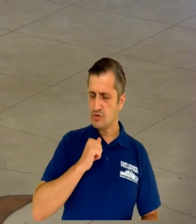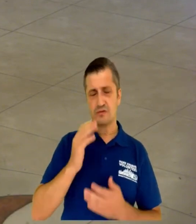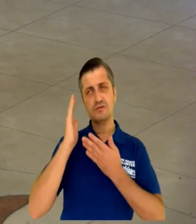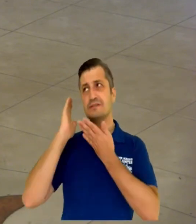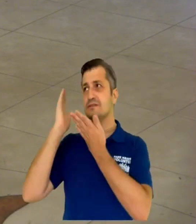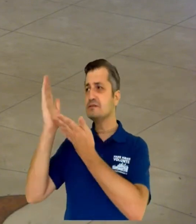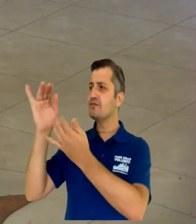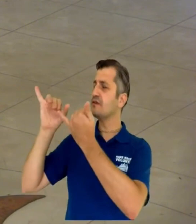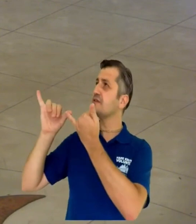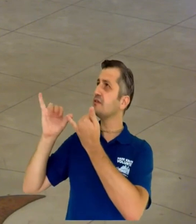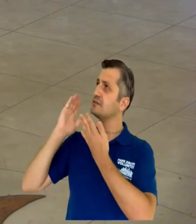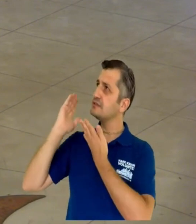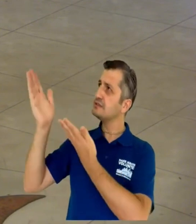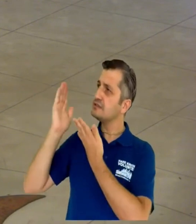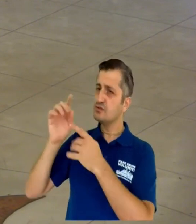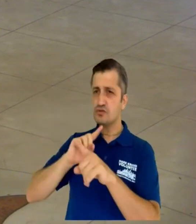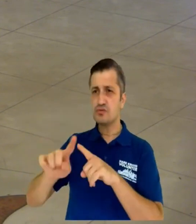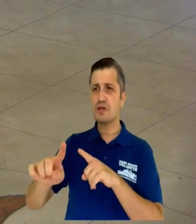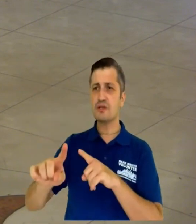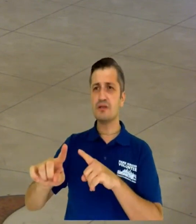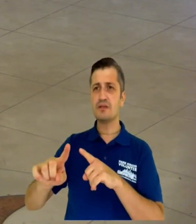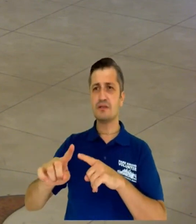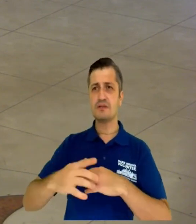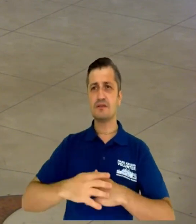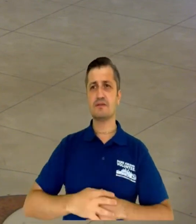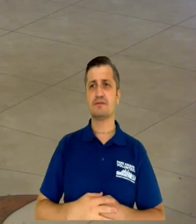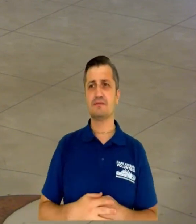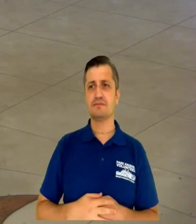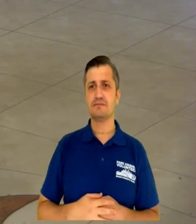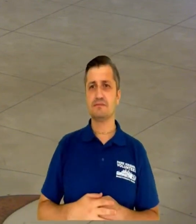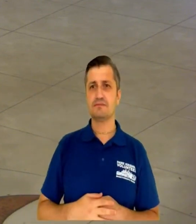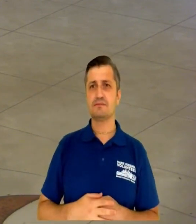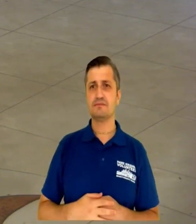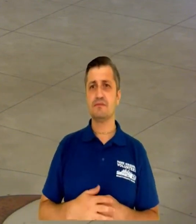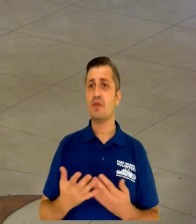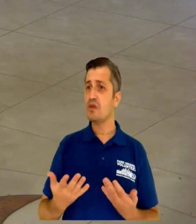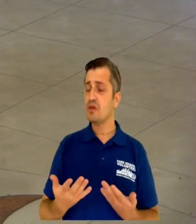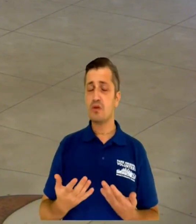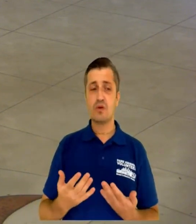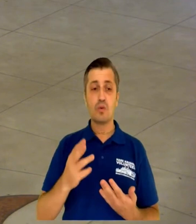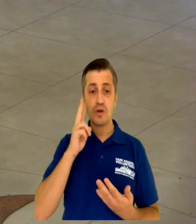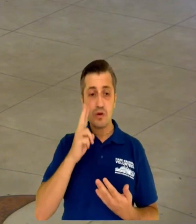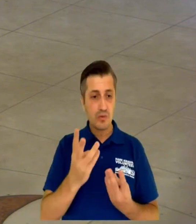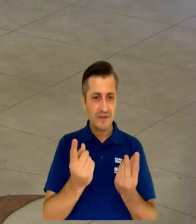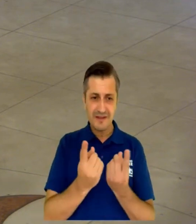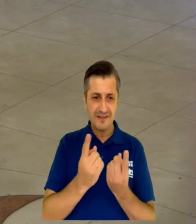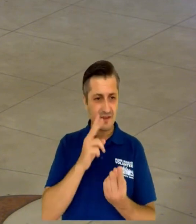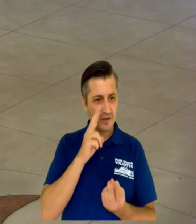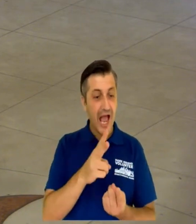So in this verse, we see that every object that we see, we think, okay, this is Krishna. And we appreciate